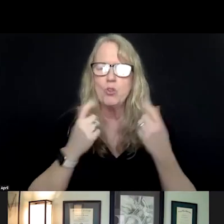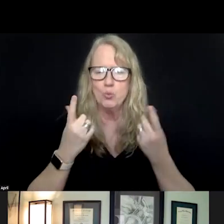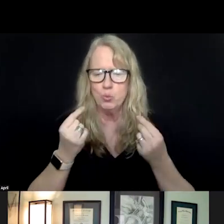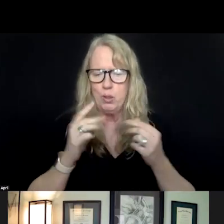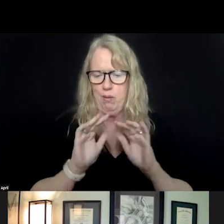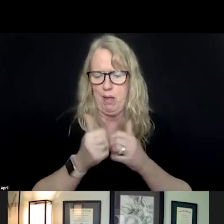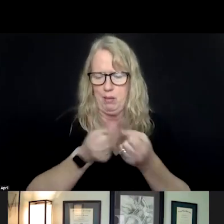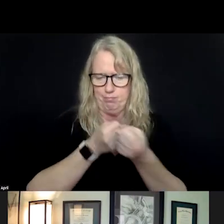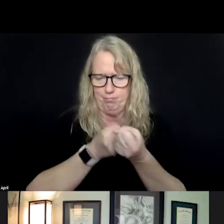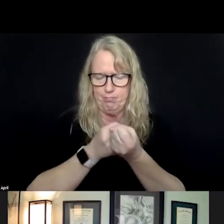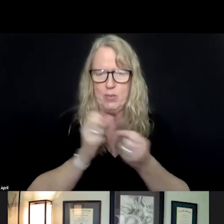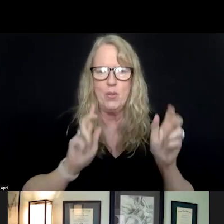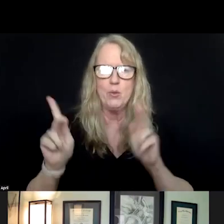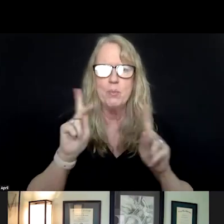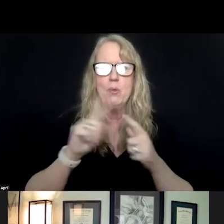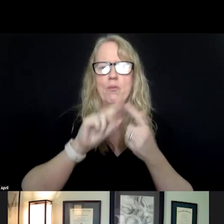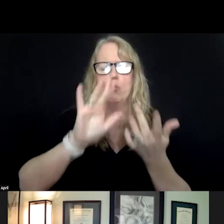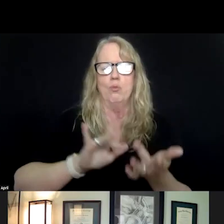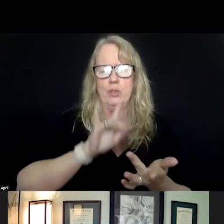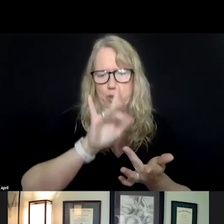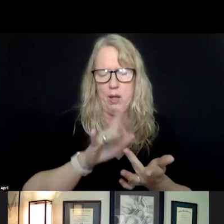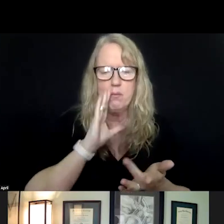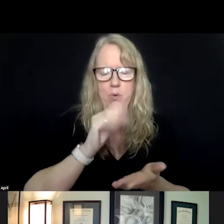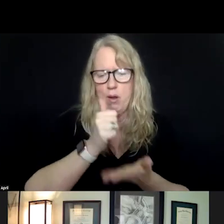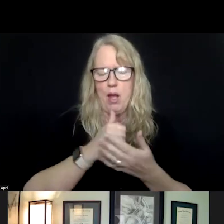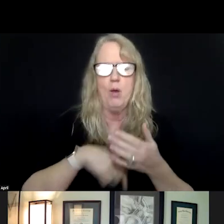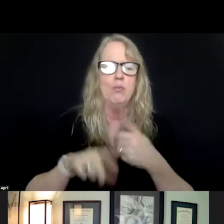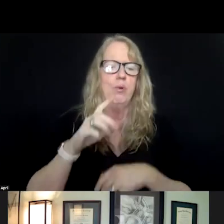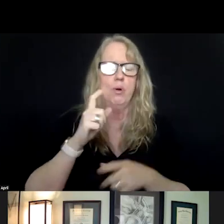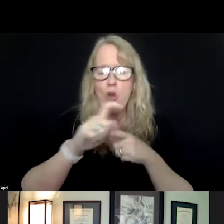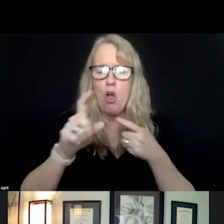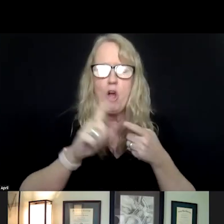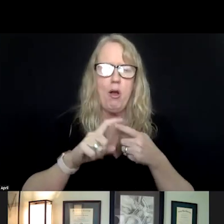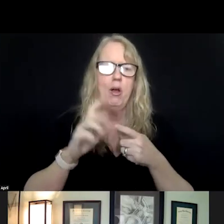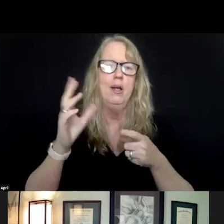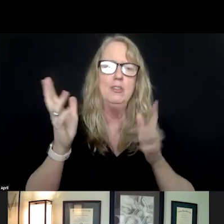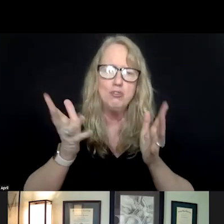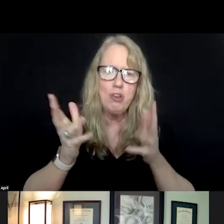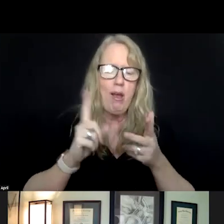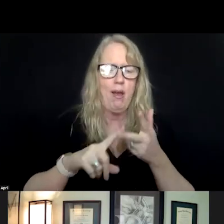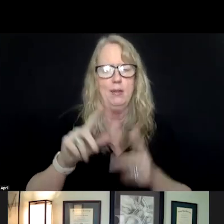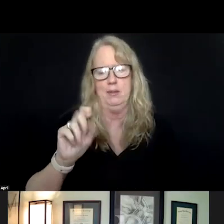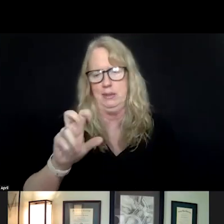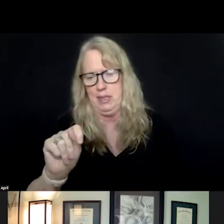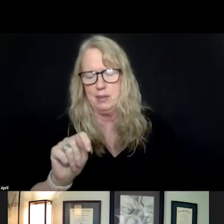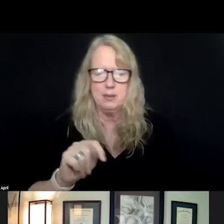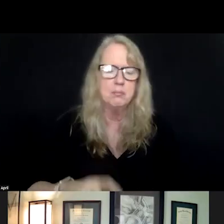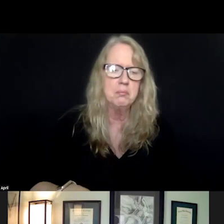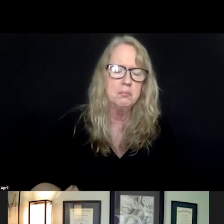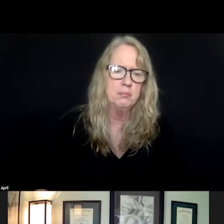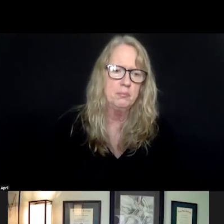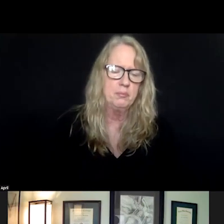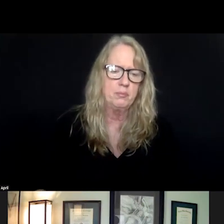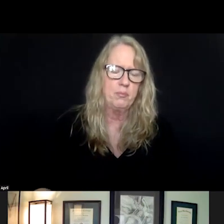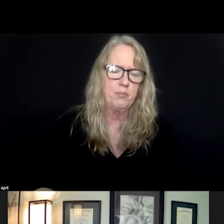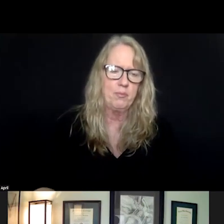they support people reaching out for help via call, chat, and text. This is a video that has been shared as part of our some